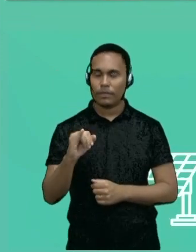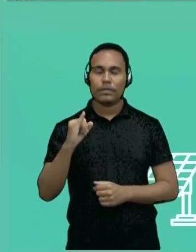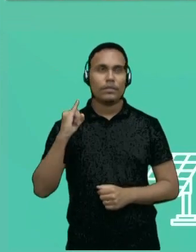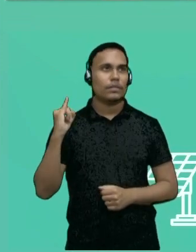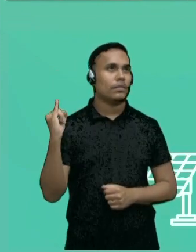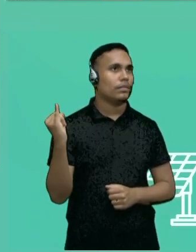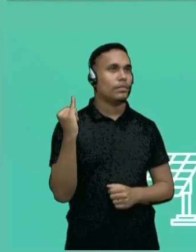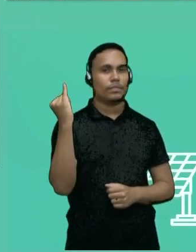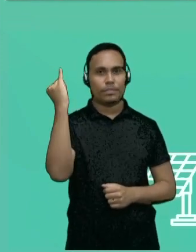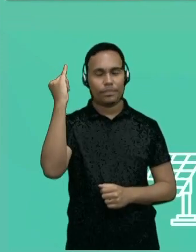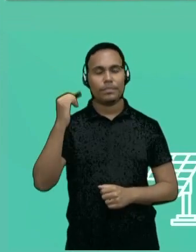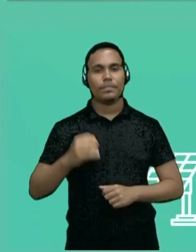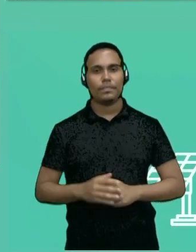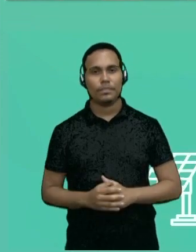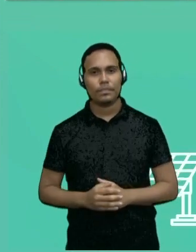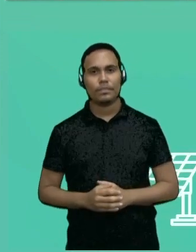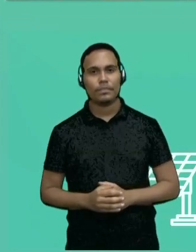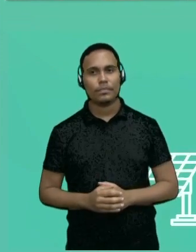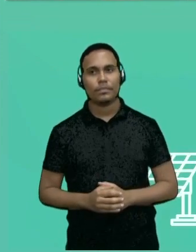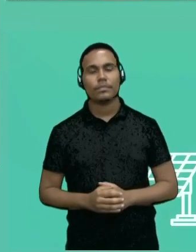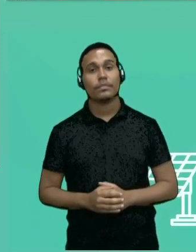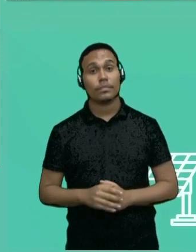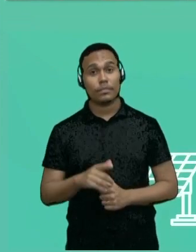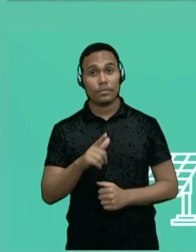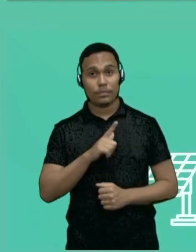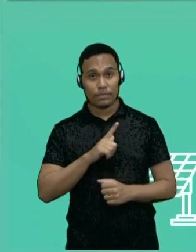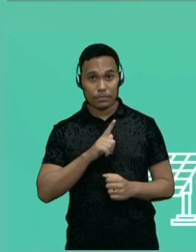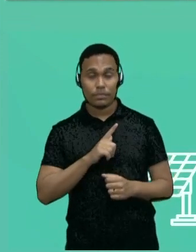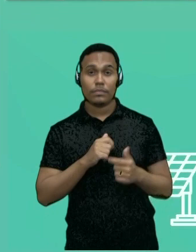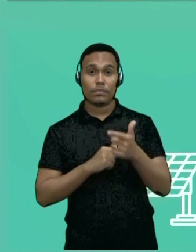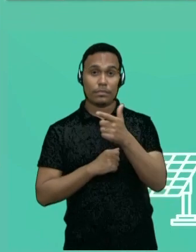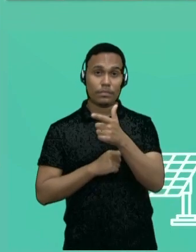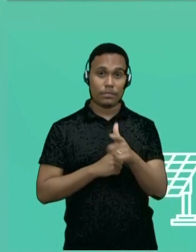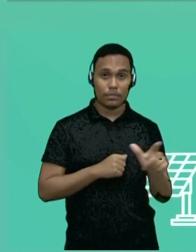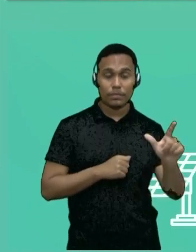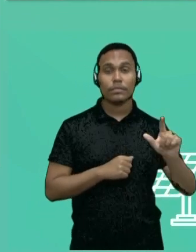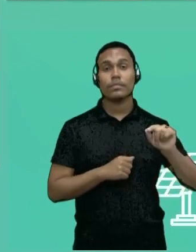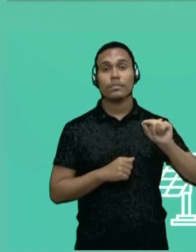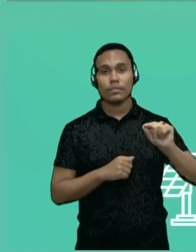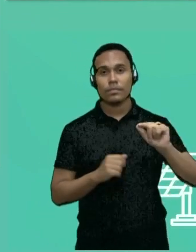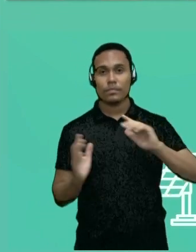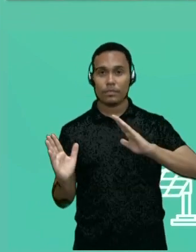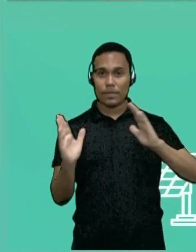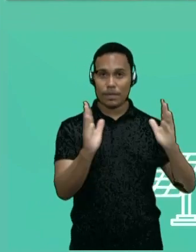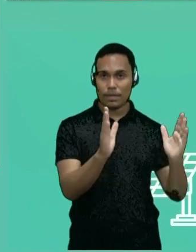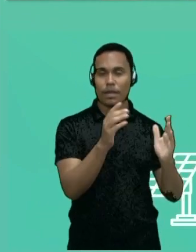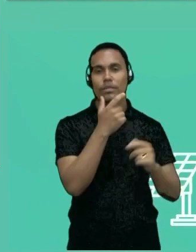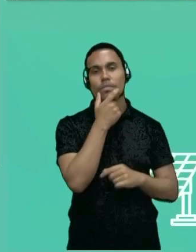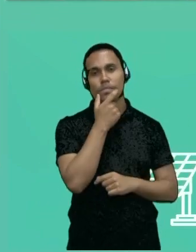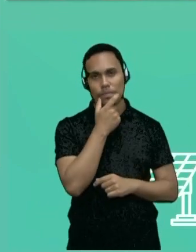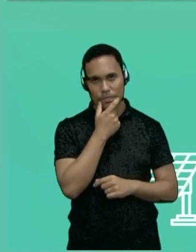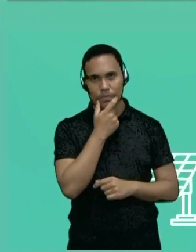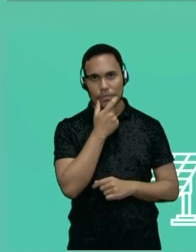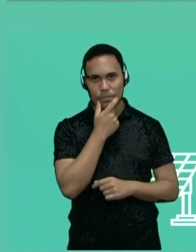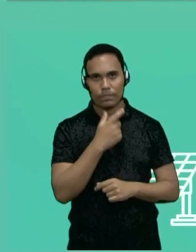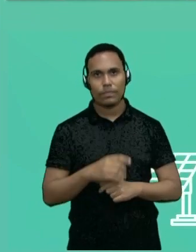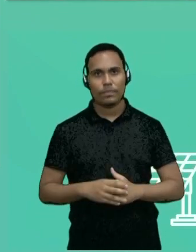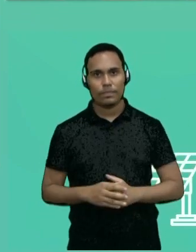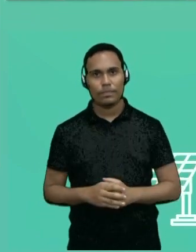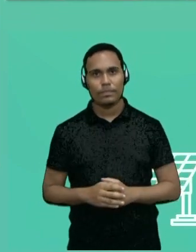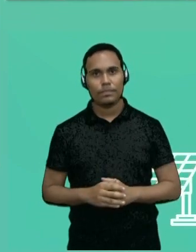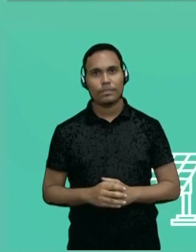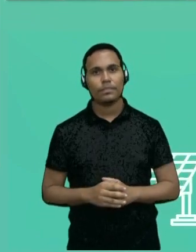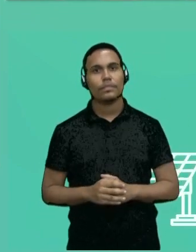then in the northwest of England, we have, here it is labeled as Merseyside, the HyNet cluster. So these will be the 2 priority clusters for the middle